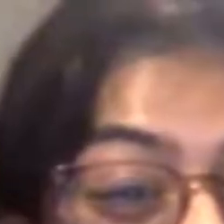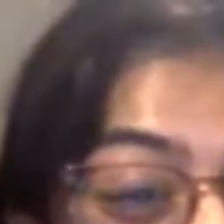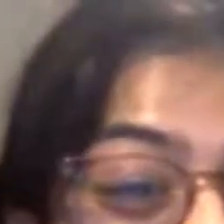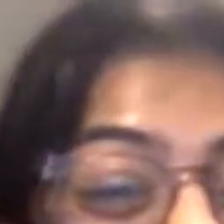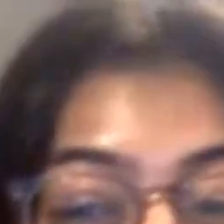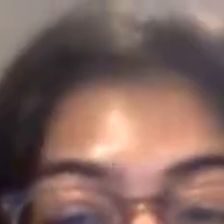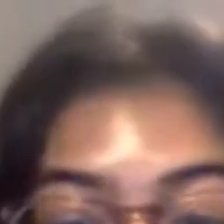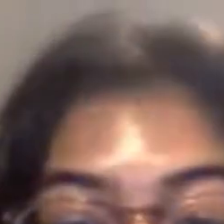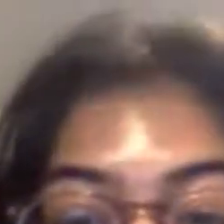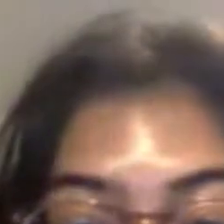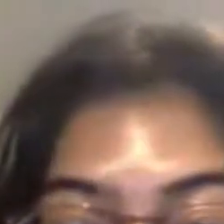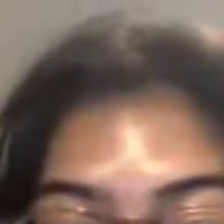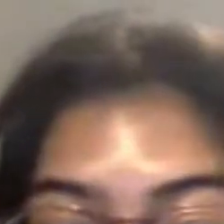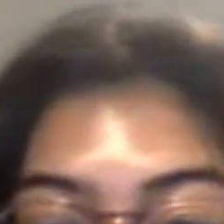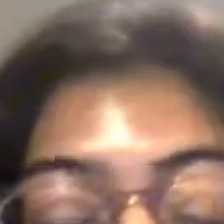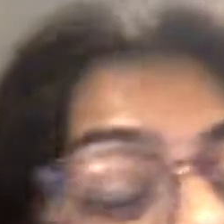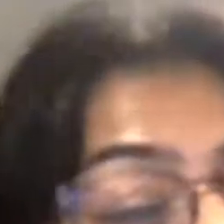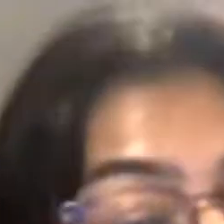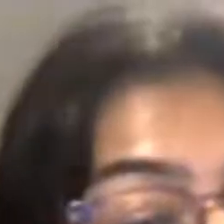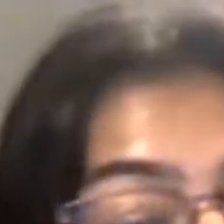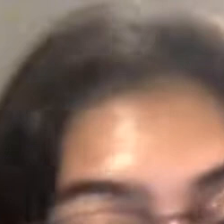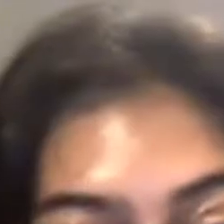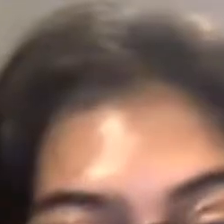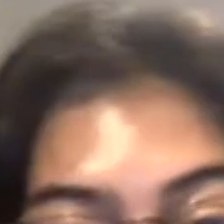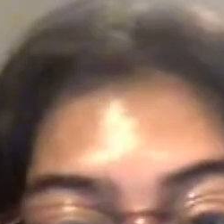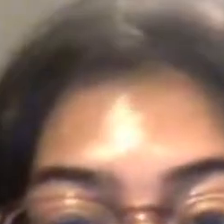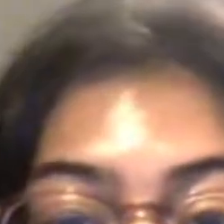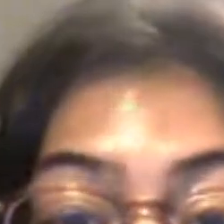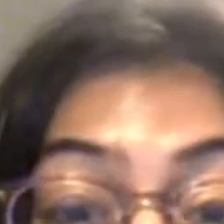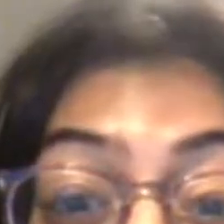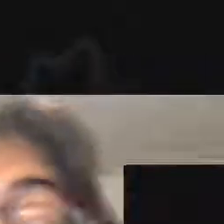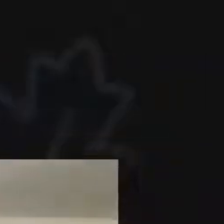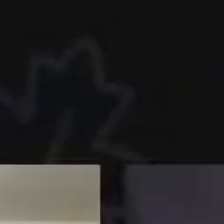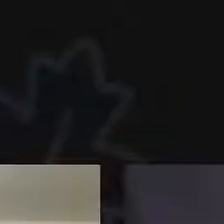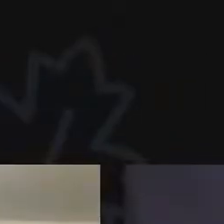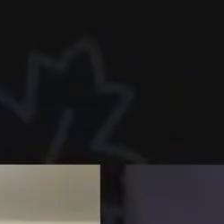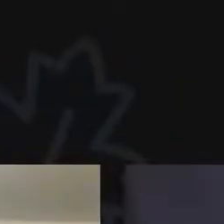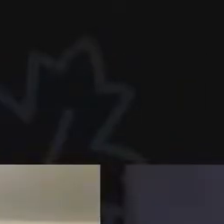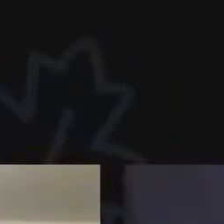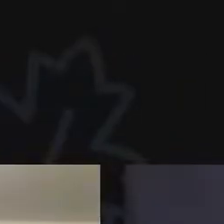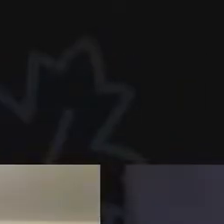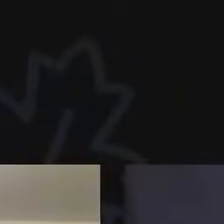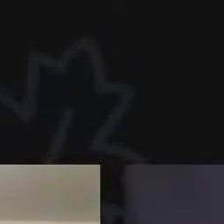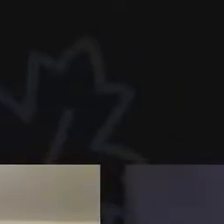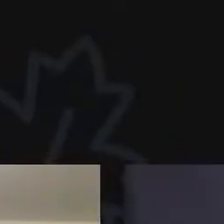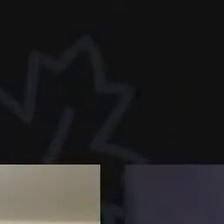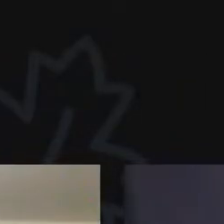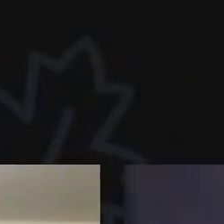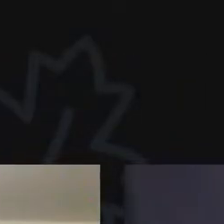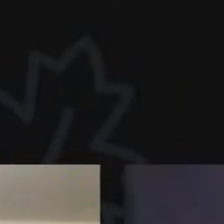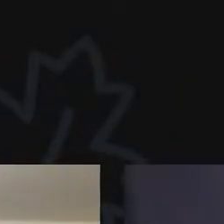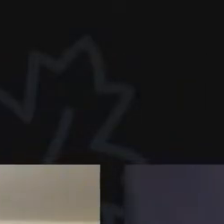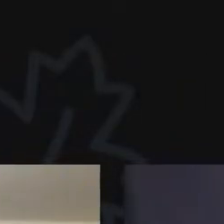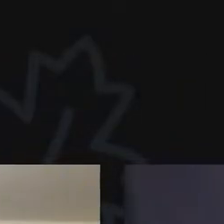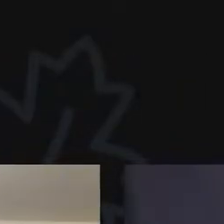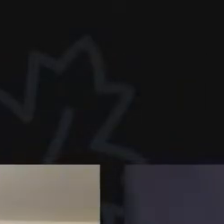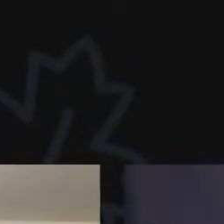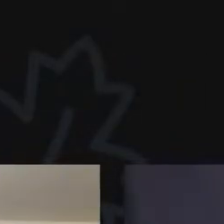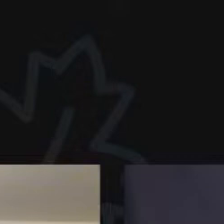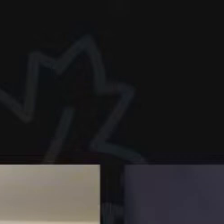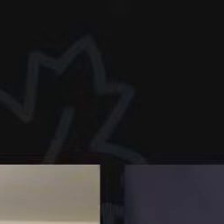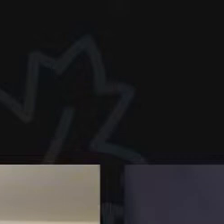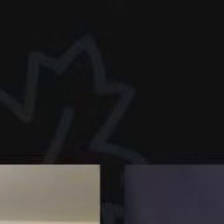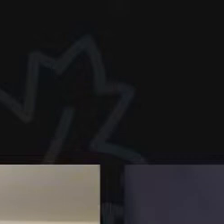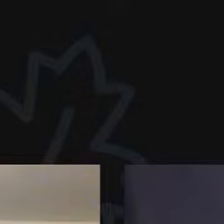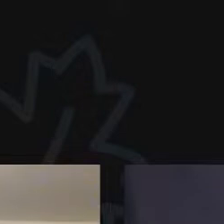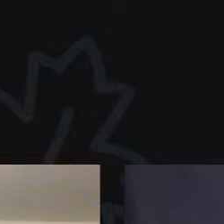Spooky Science, which is a Girls in STEAM Mentor Cafe. So before we begin, I would just like to